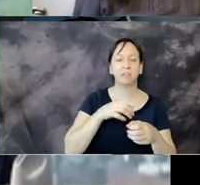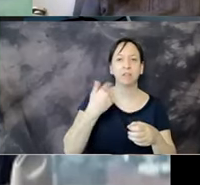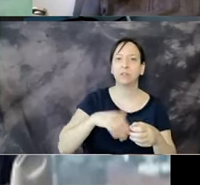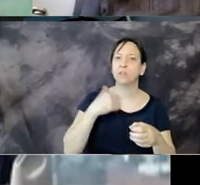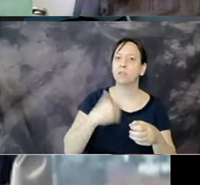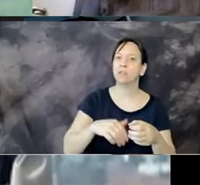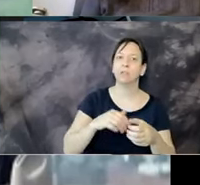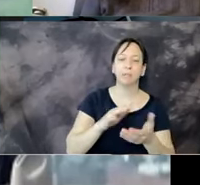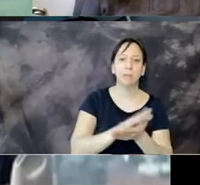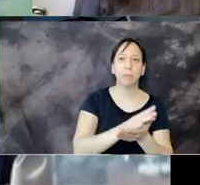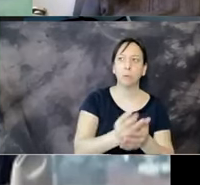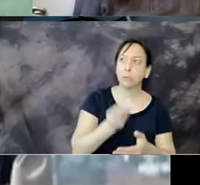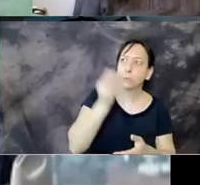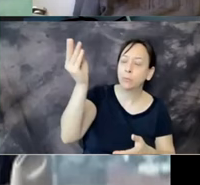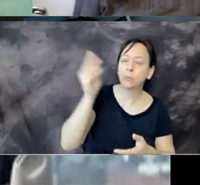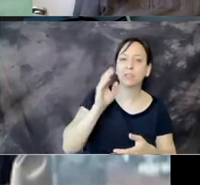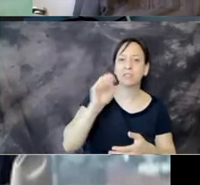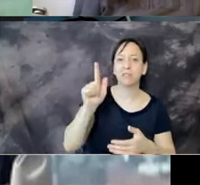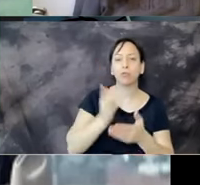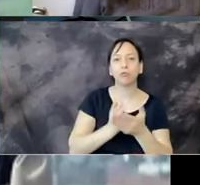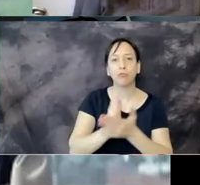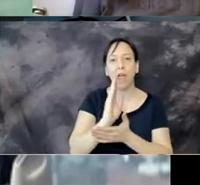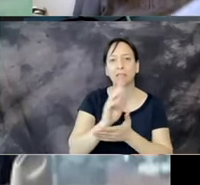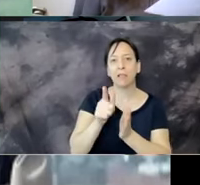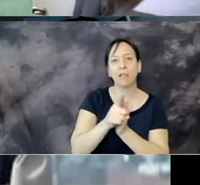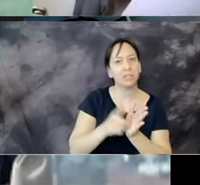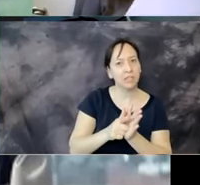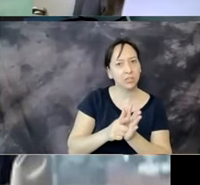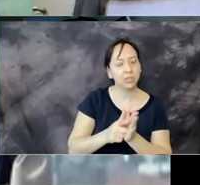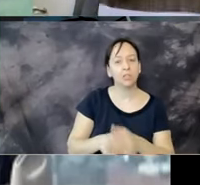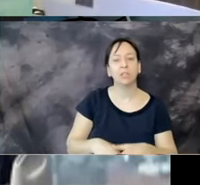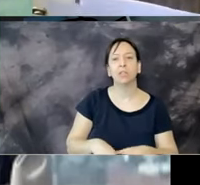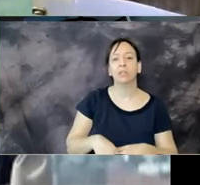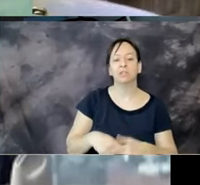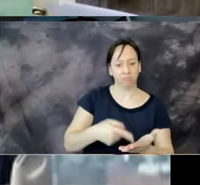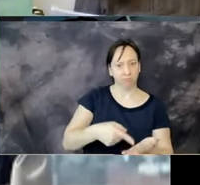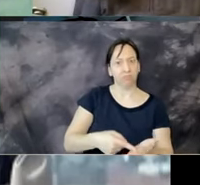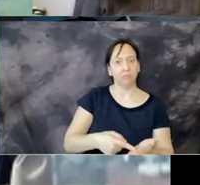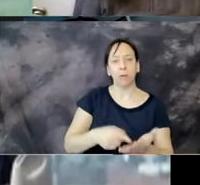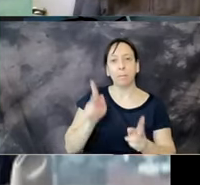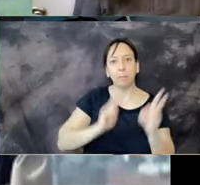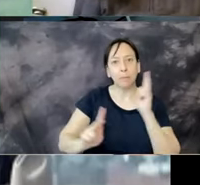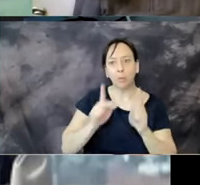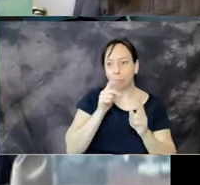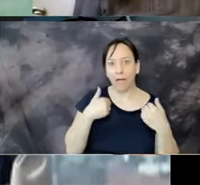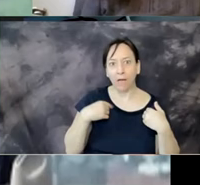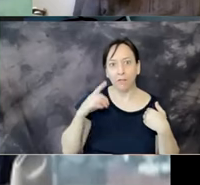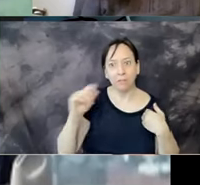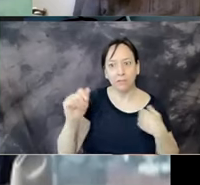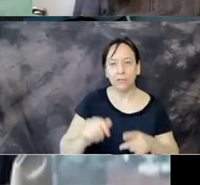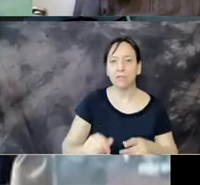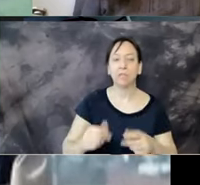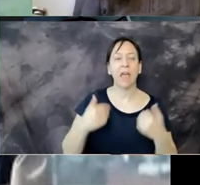rights legislation and guarantees that people with disabilities have the same opportunities